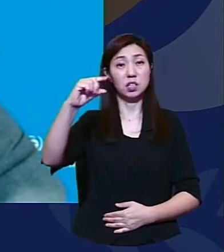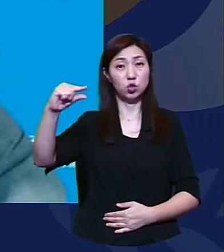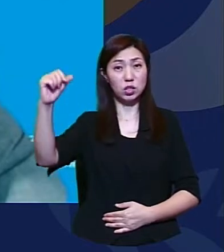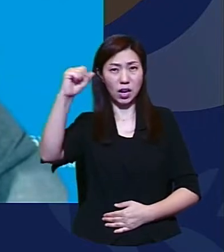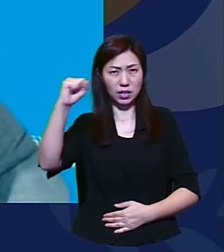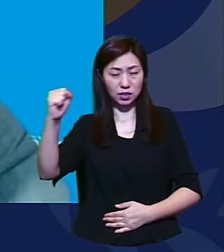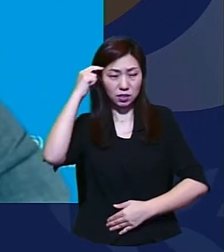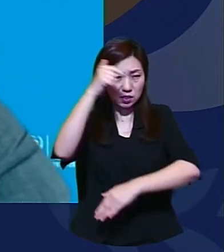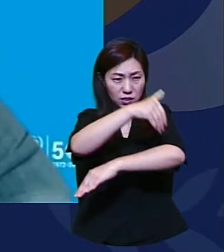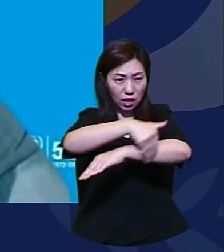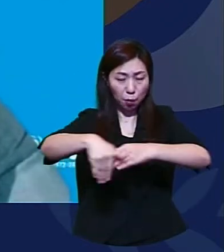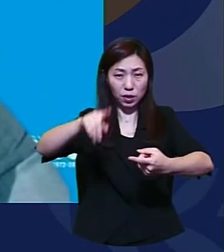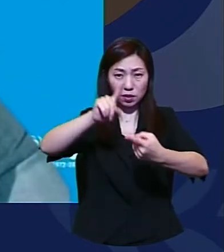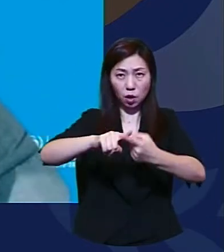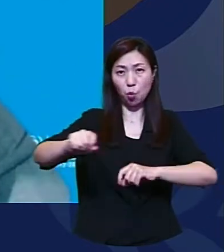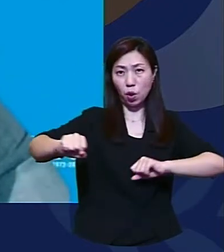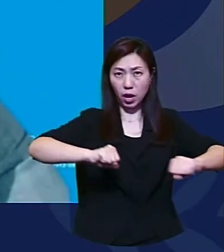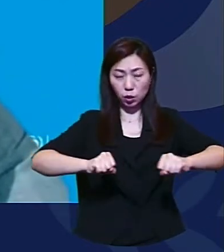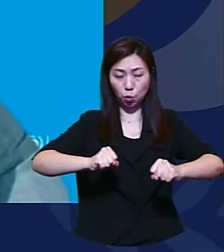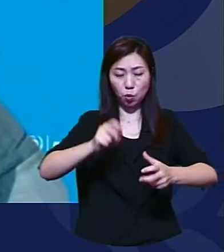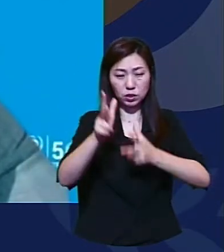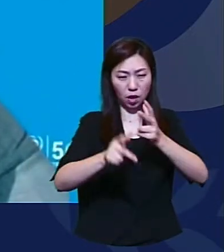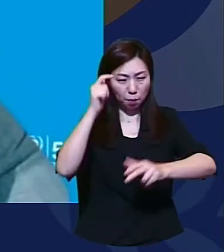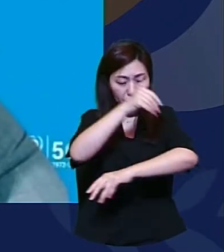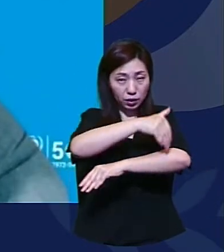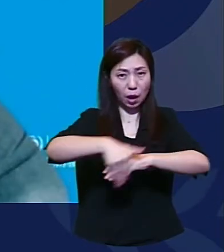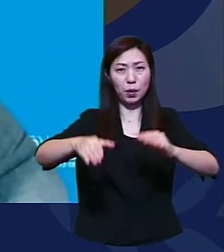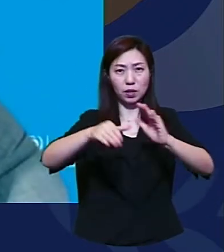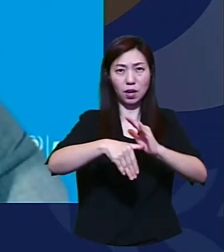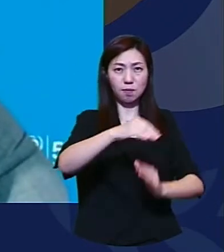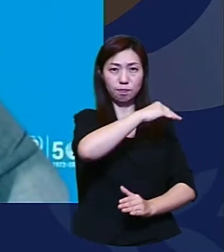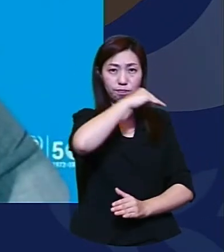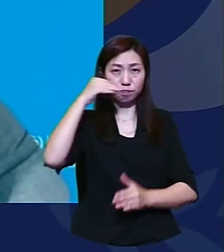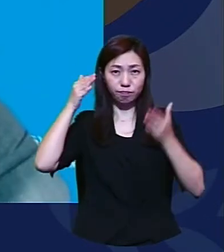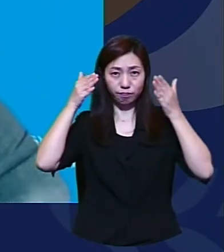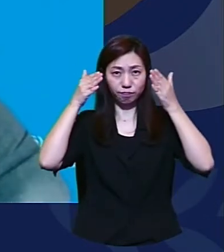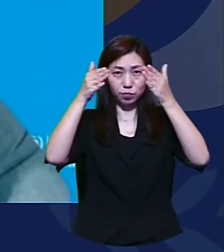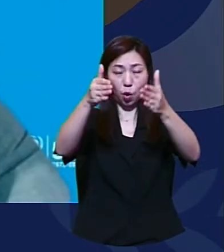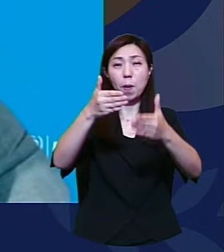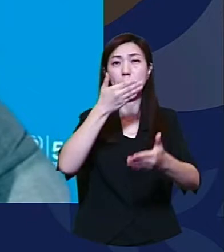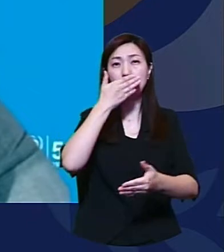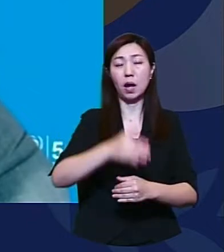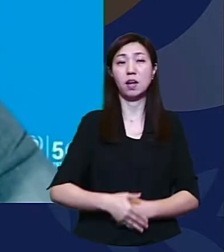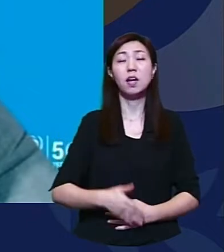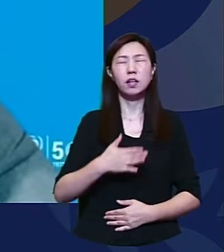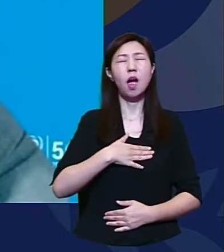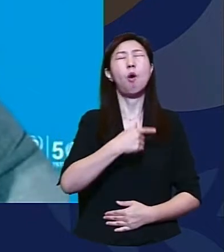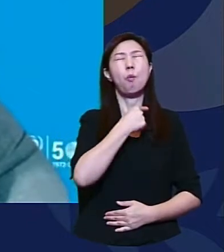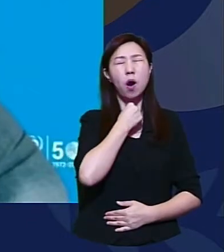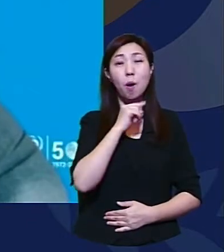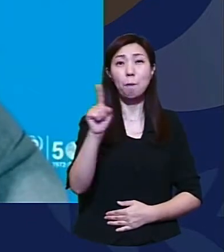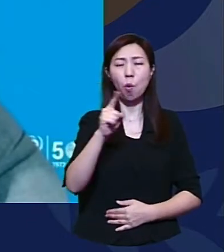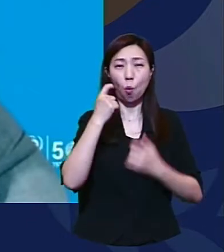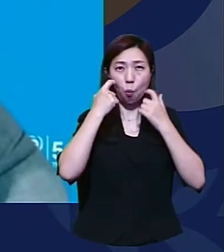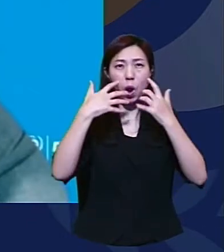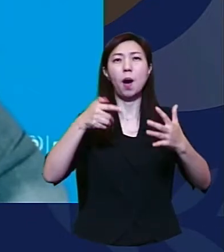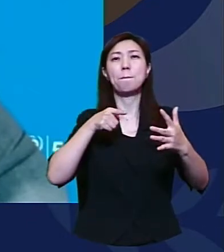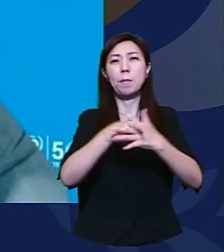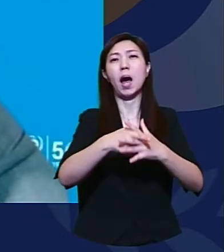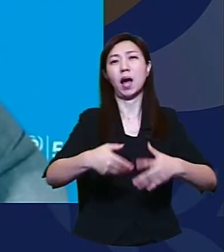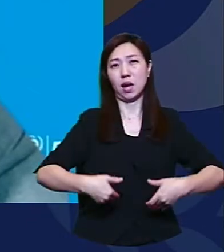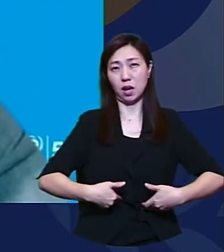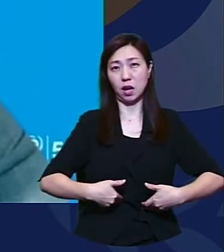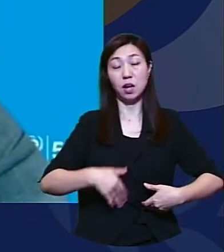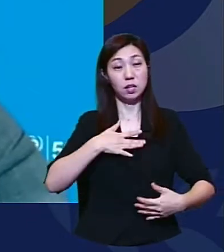SDGs. I know what I want, and I know which path every single child on this